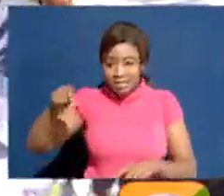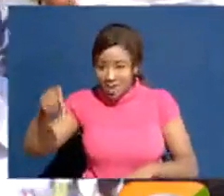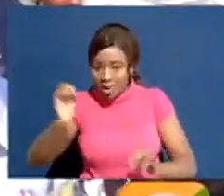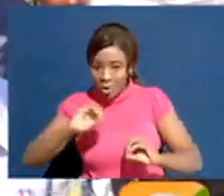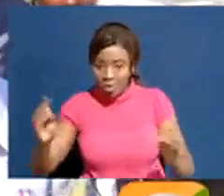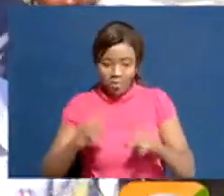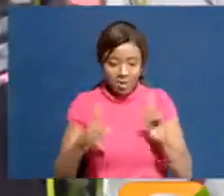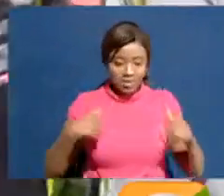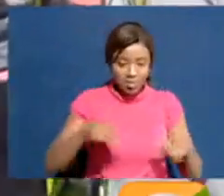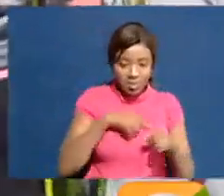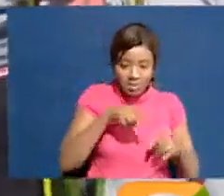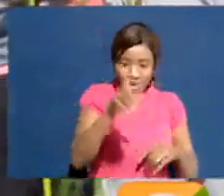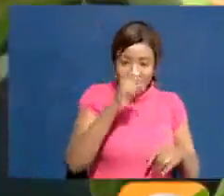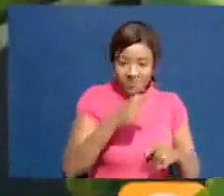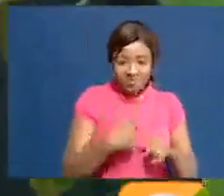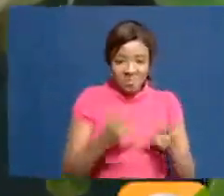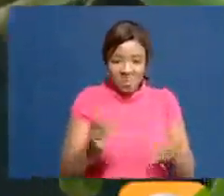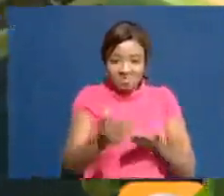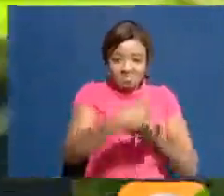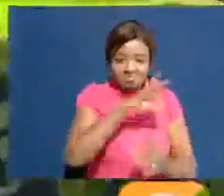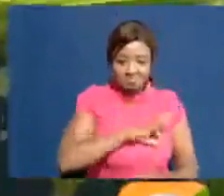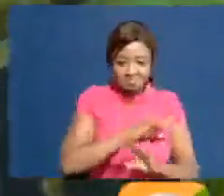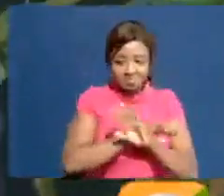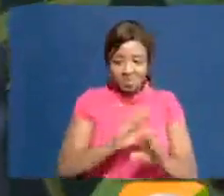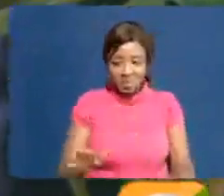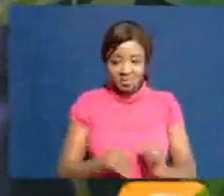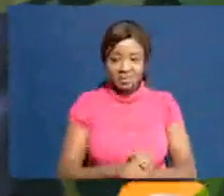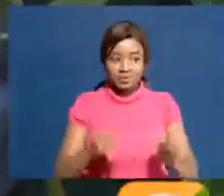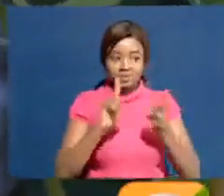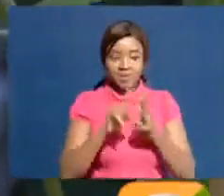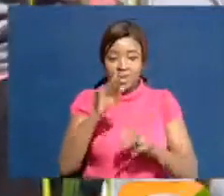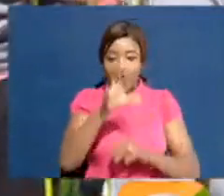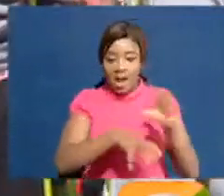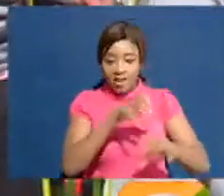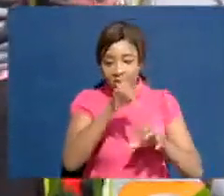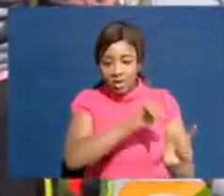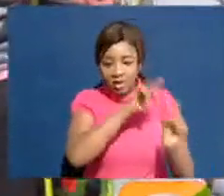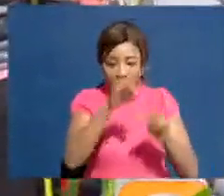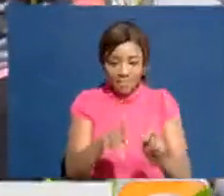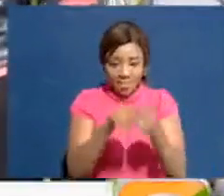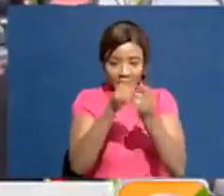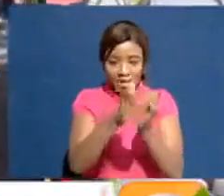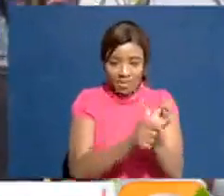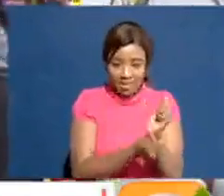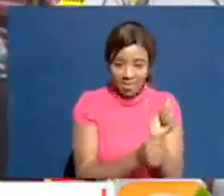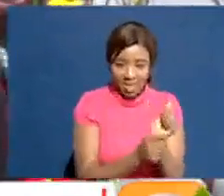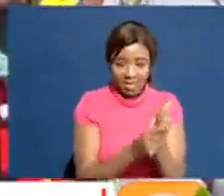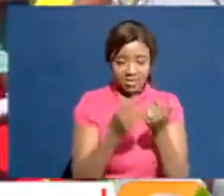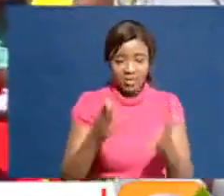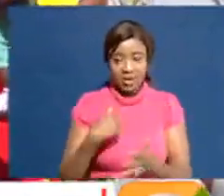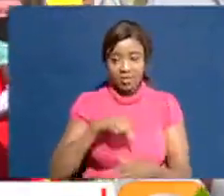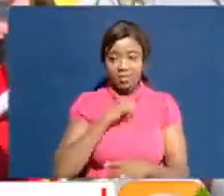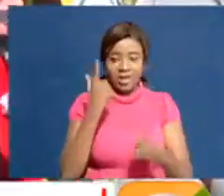tuko sasege mnege. Hii manyama anaribu hiyo mahindi. Sasa, sisi, tunalia